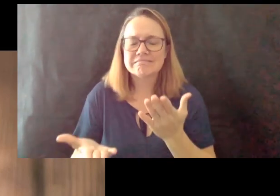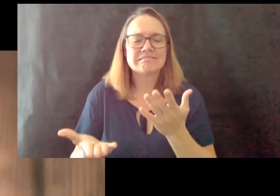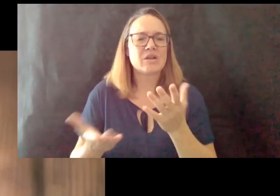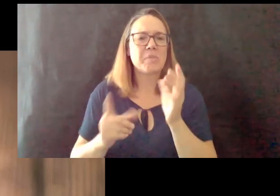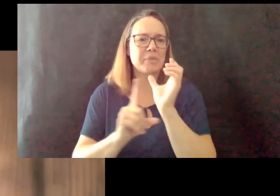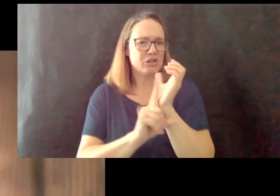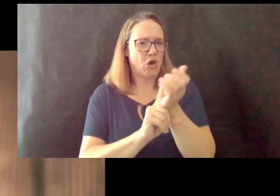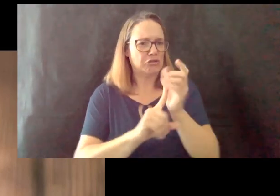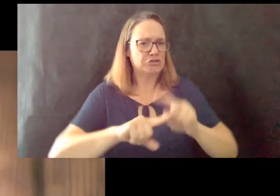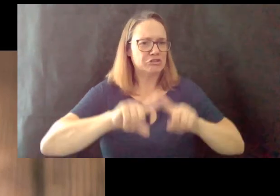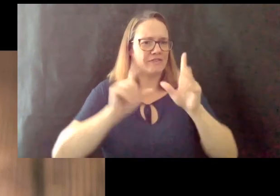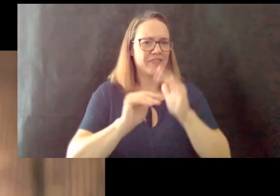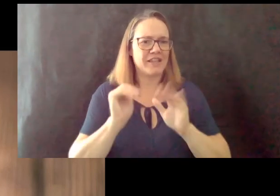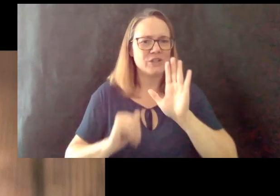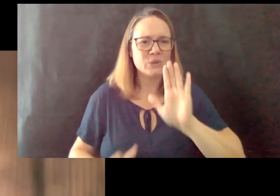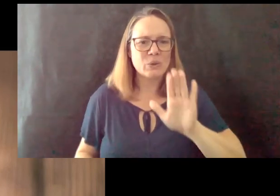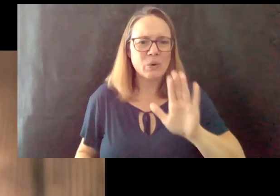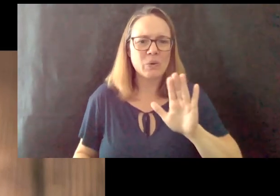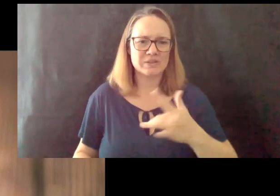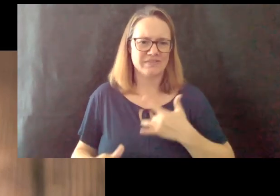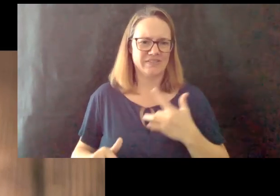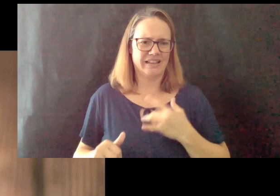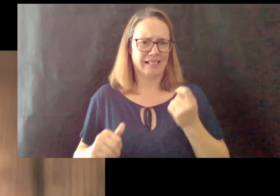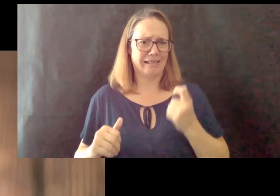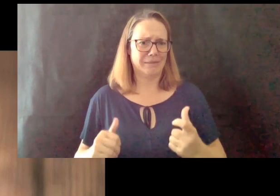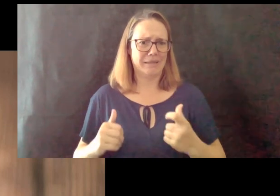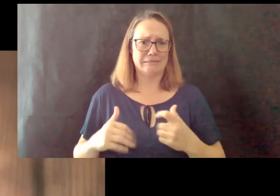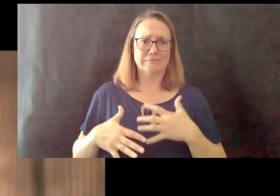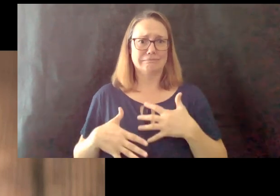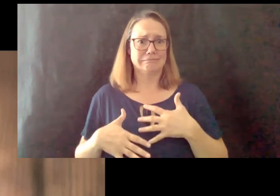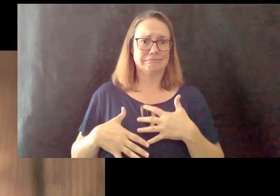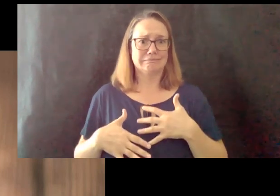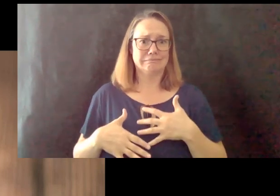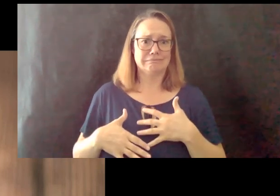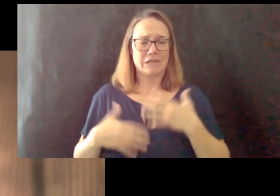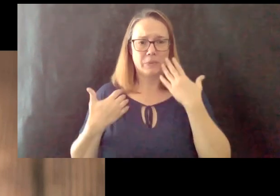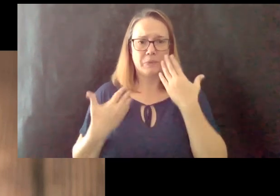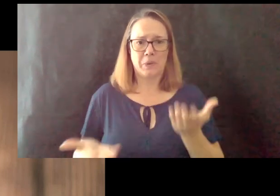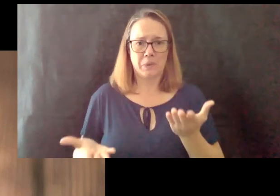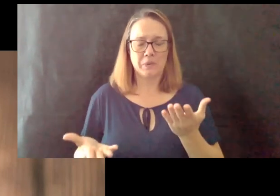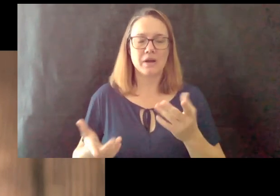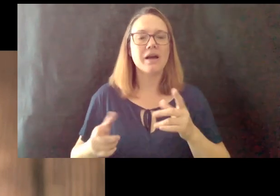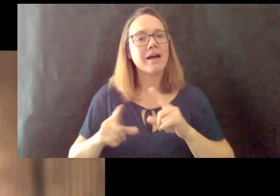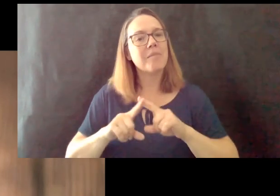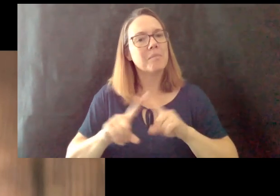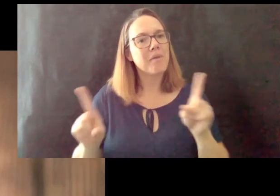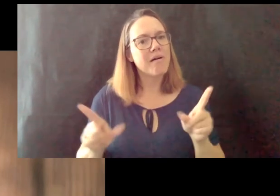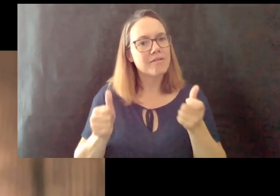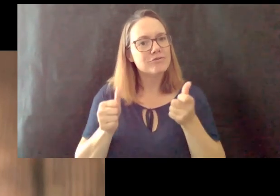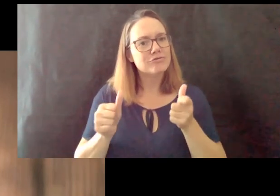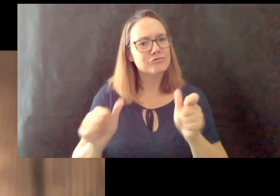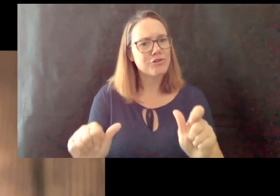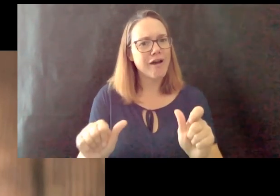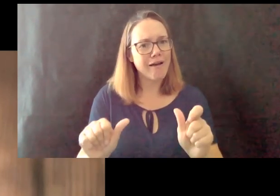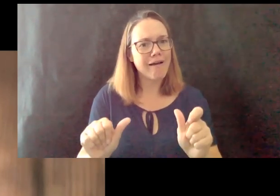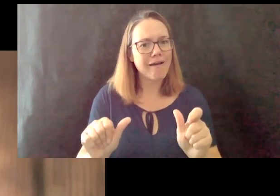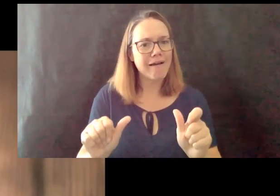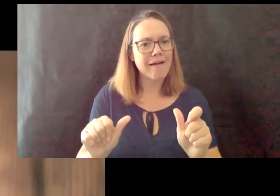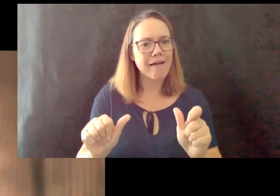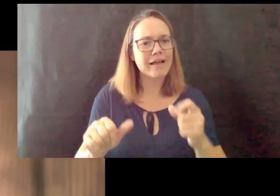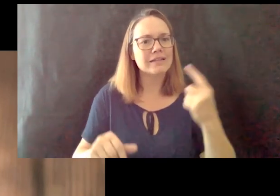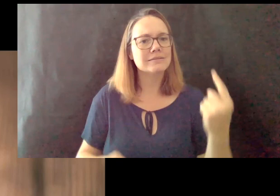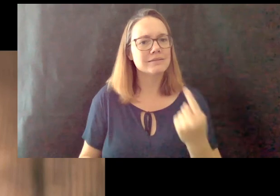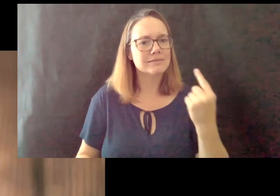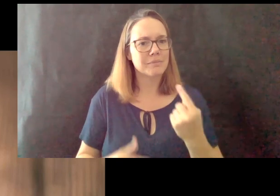other culture flavors, it's a little intimidating. But you know, I invite all of you